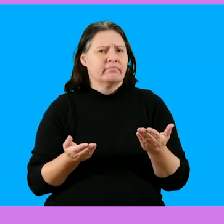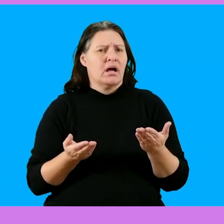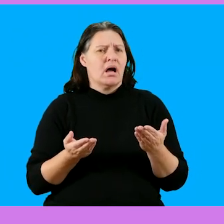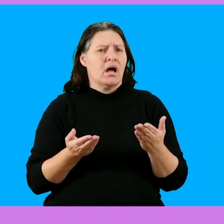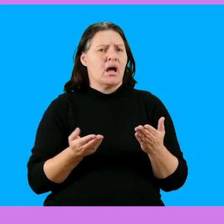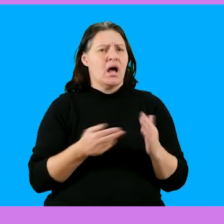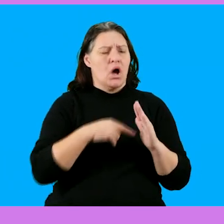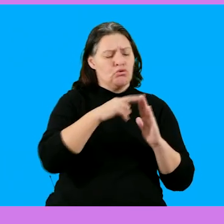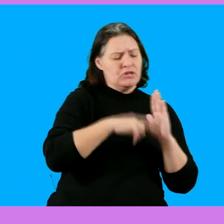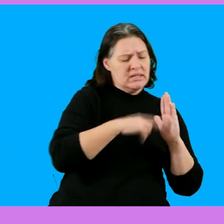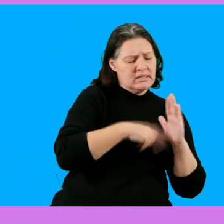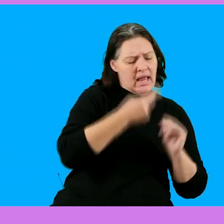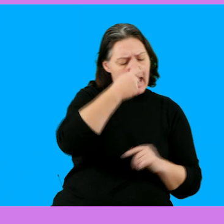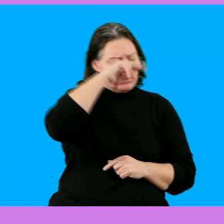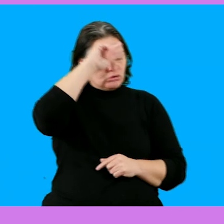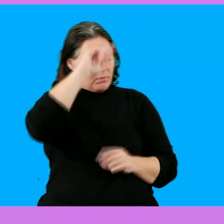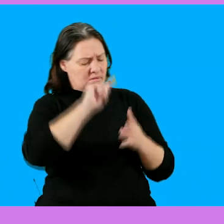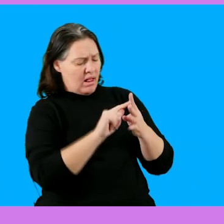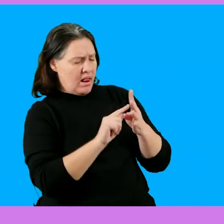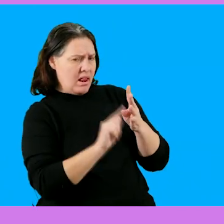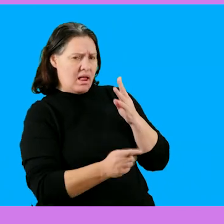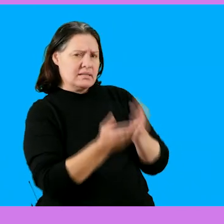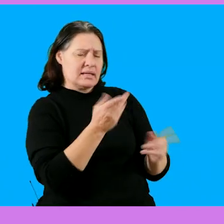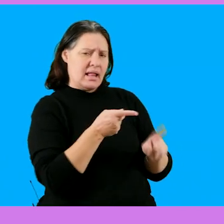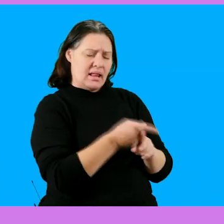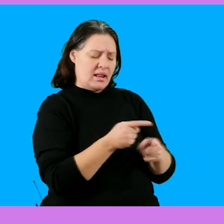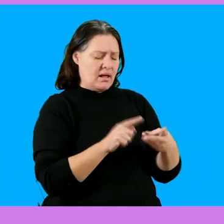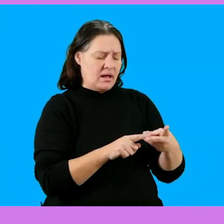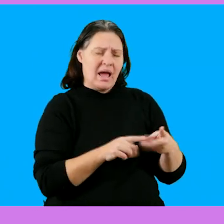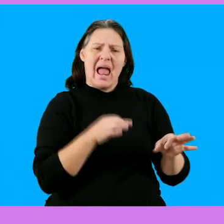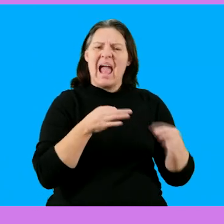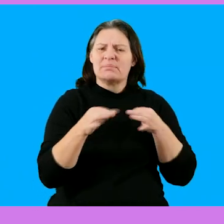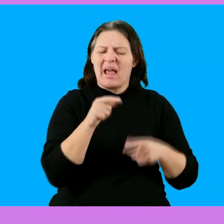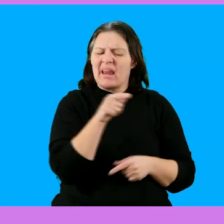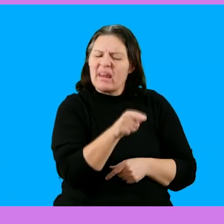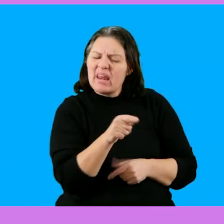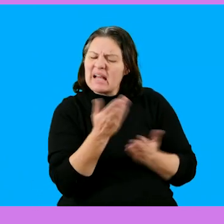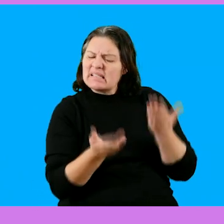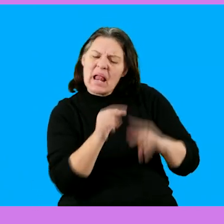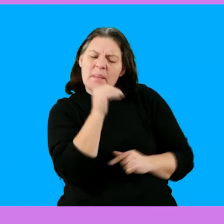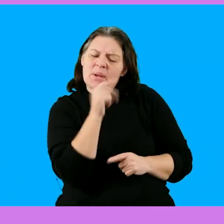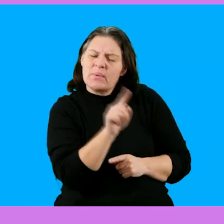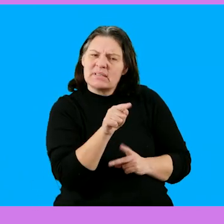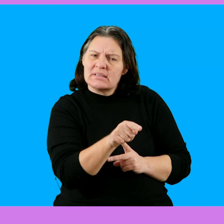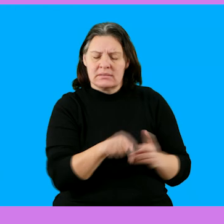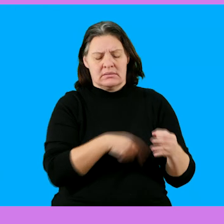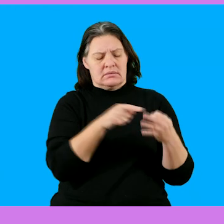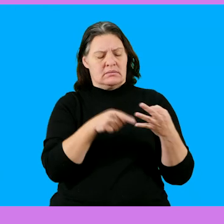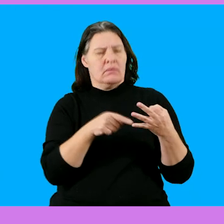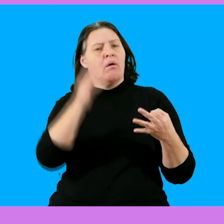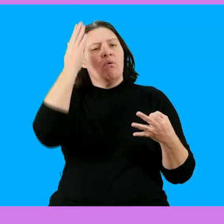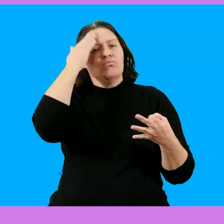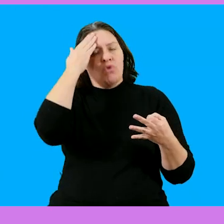between read and interpret the different types of scales. You must be able to explain the meaning of a given scale.